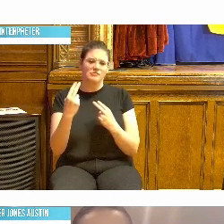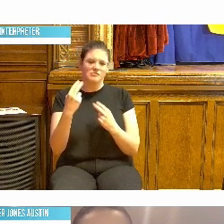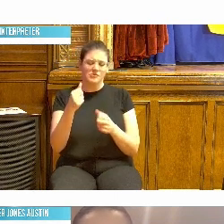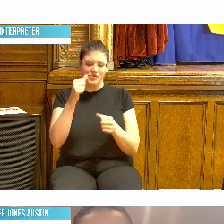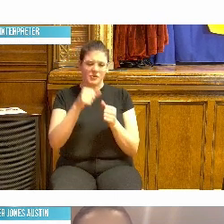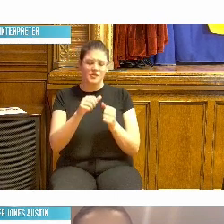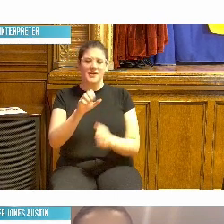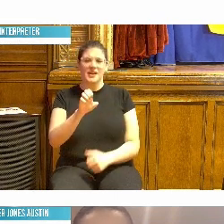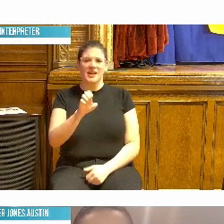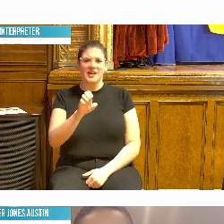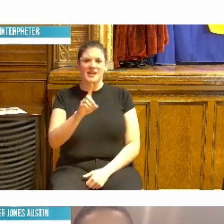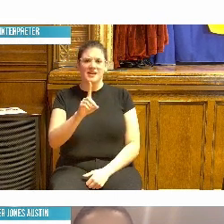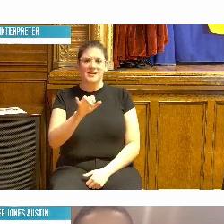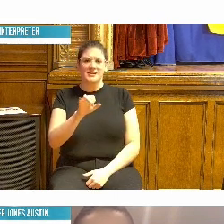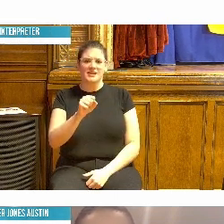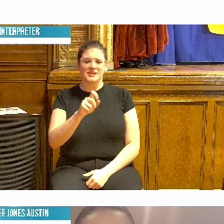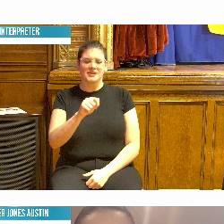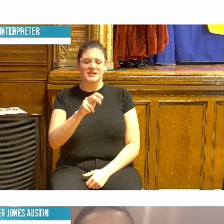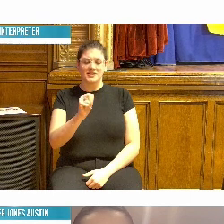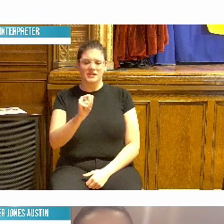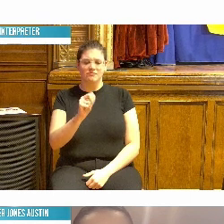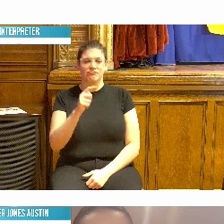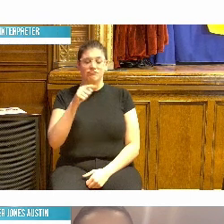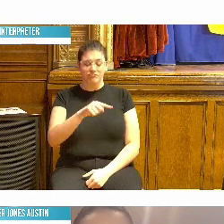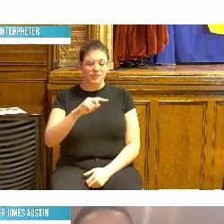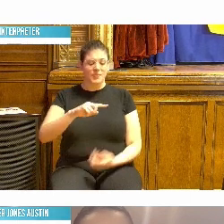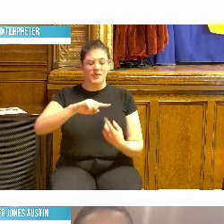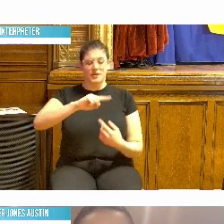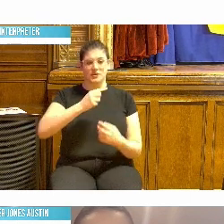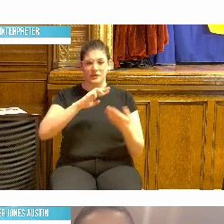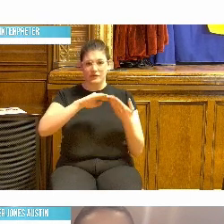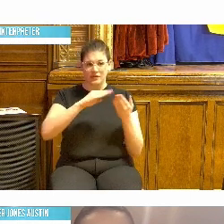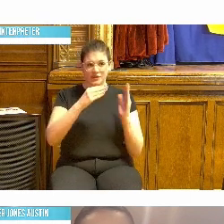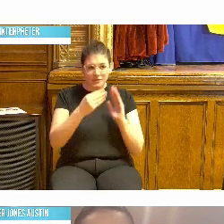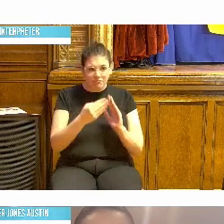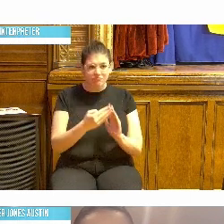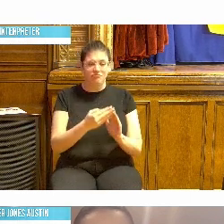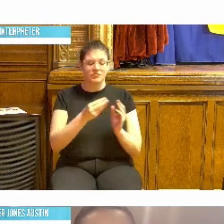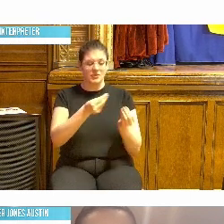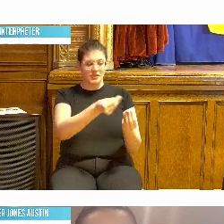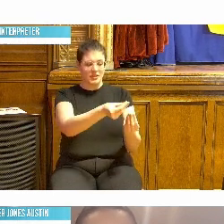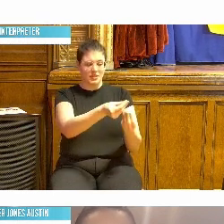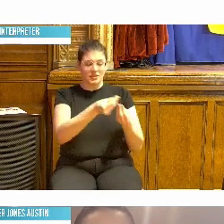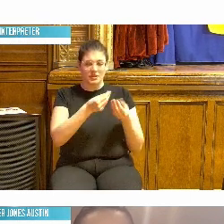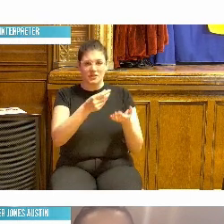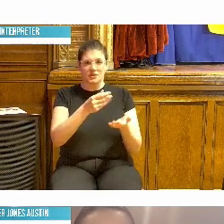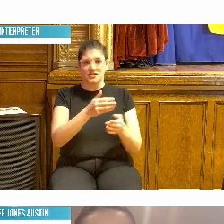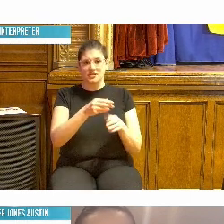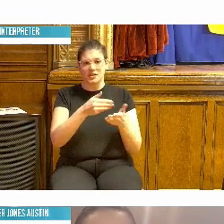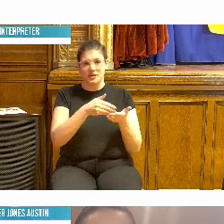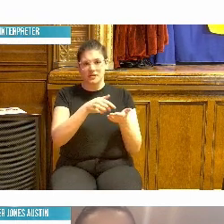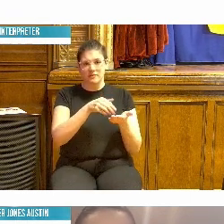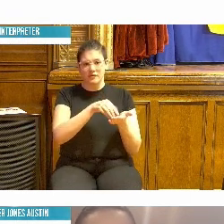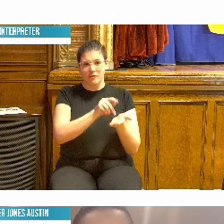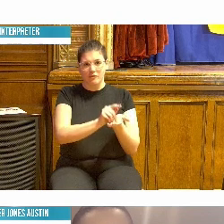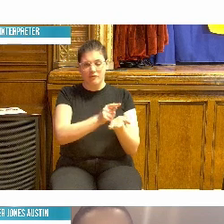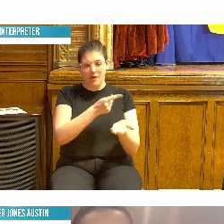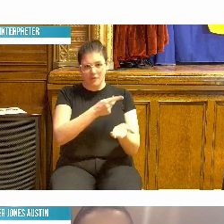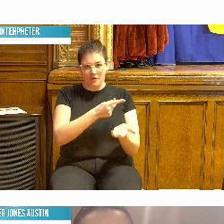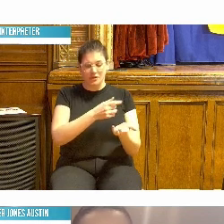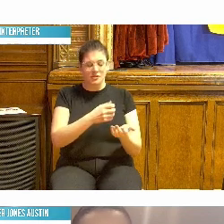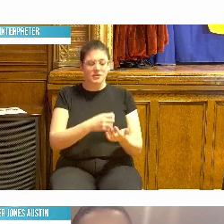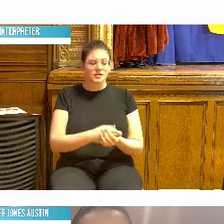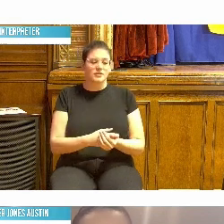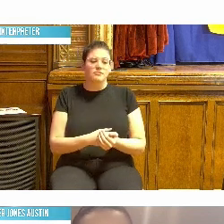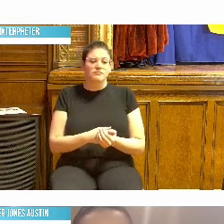Evanston was the first municipality to, in fact, provide reparations to a program that's very much alive, certified by